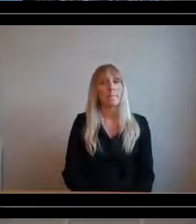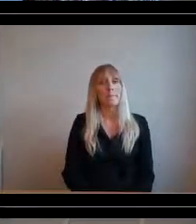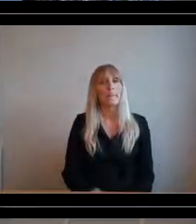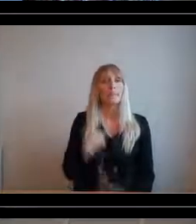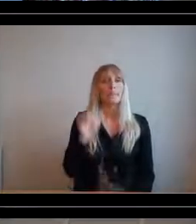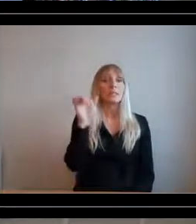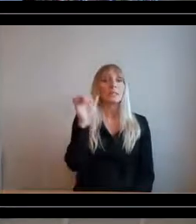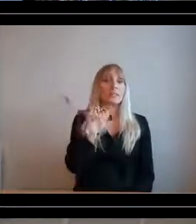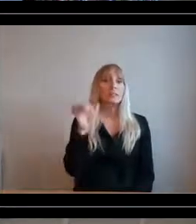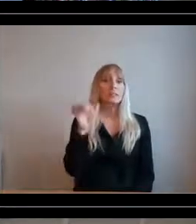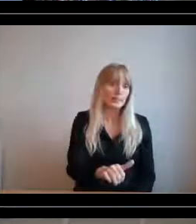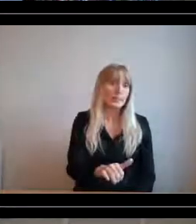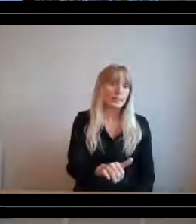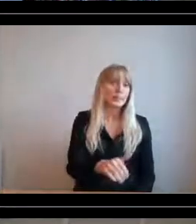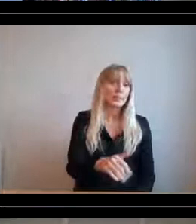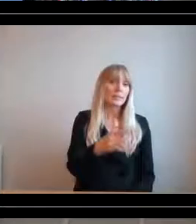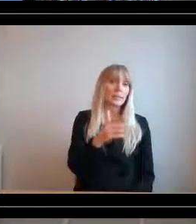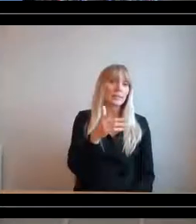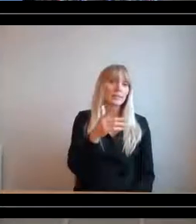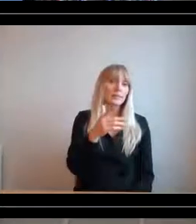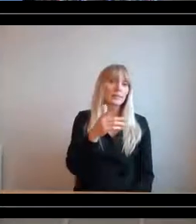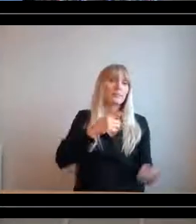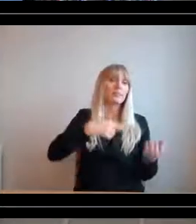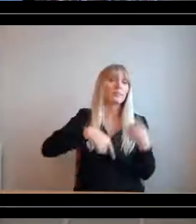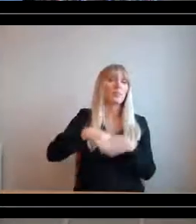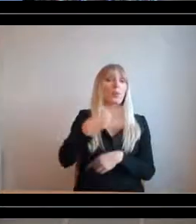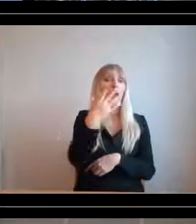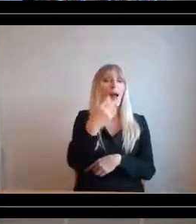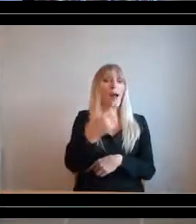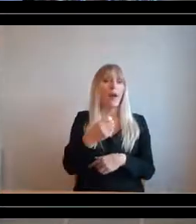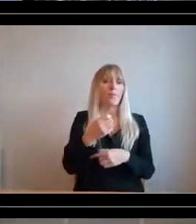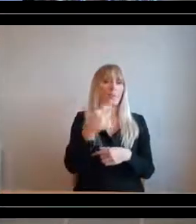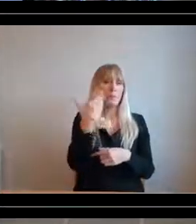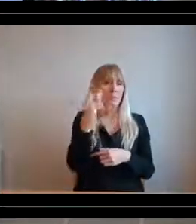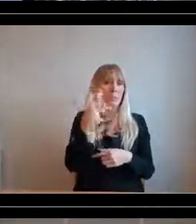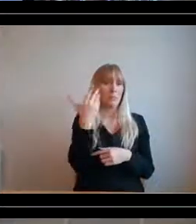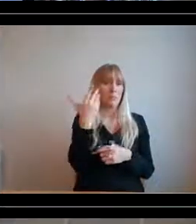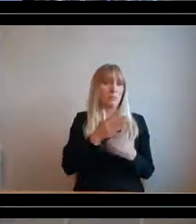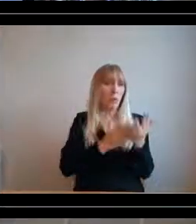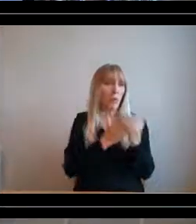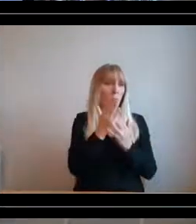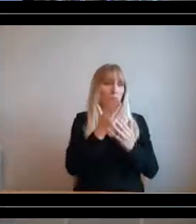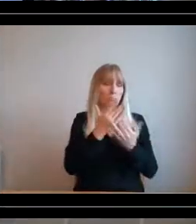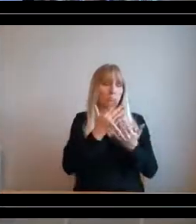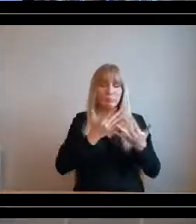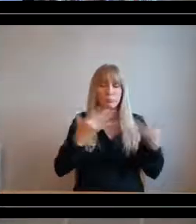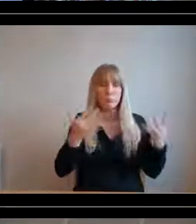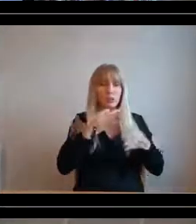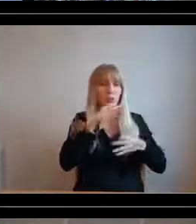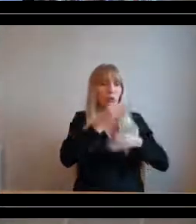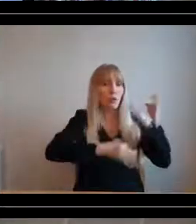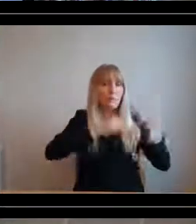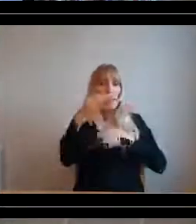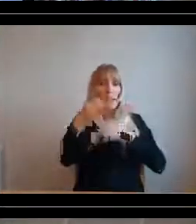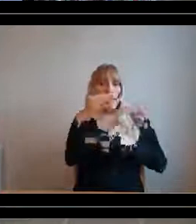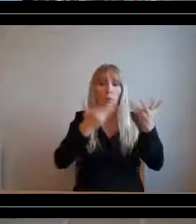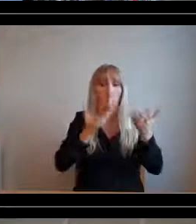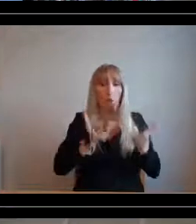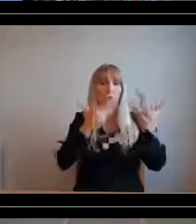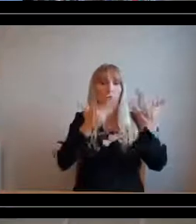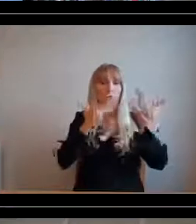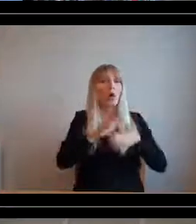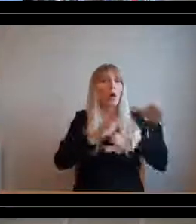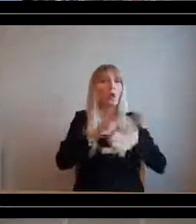Yes, is the answer. We have some extensive surveys of current wildlife, both in the south and